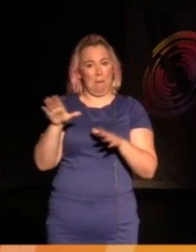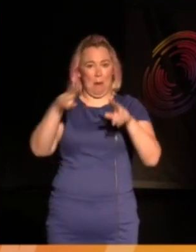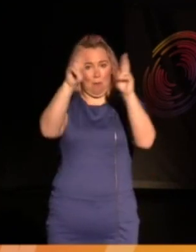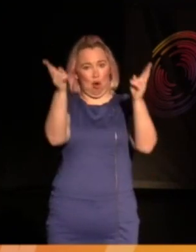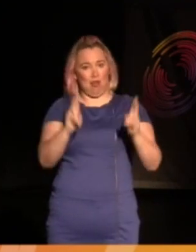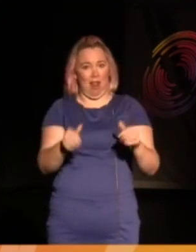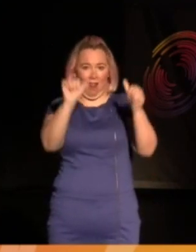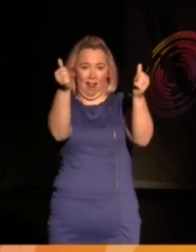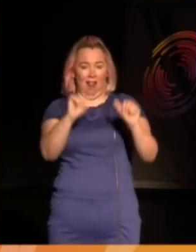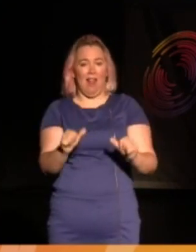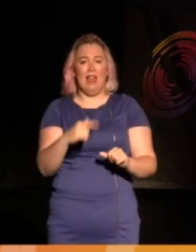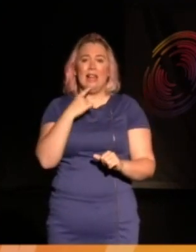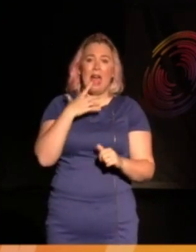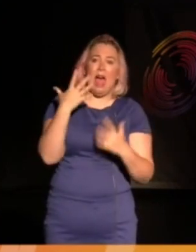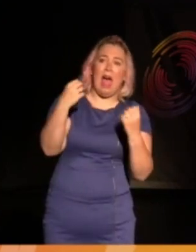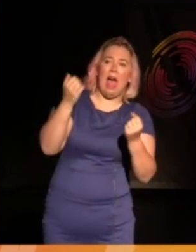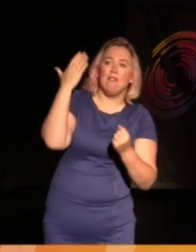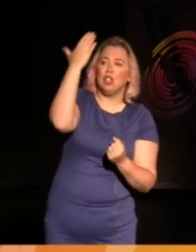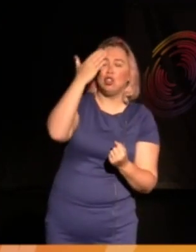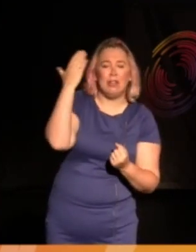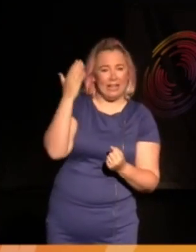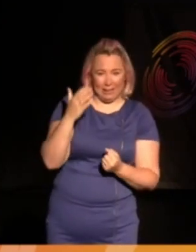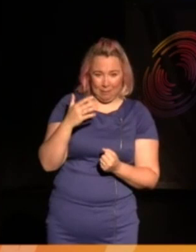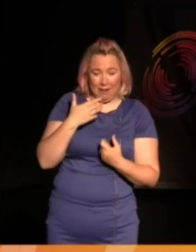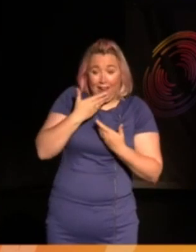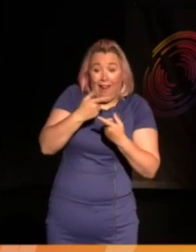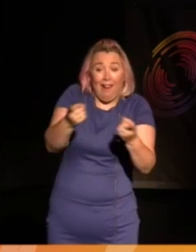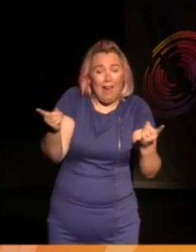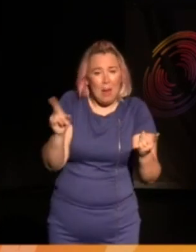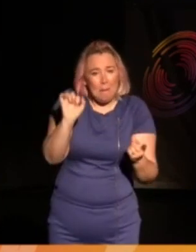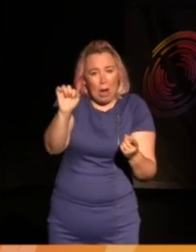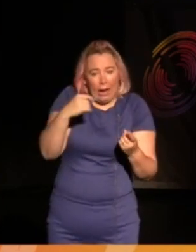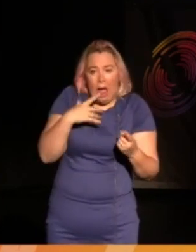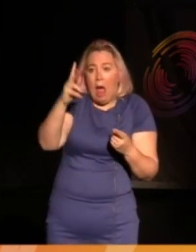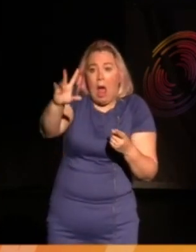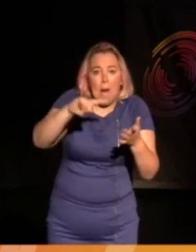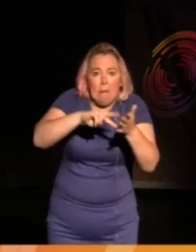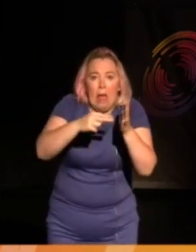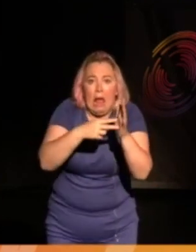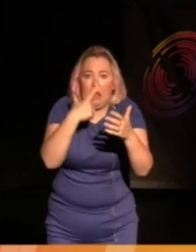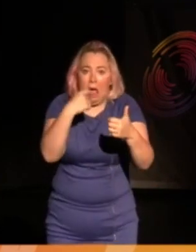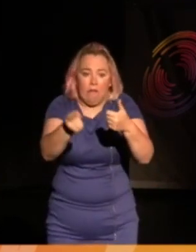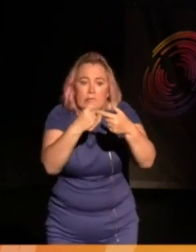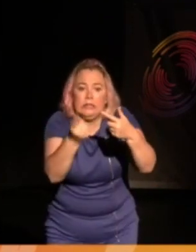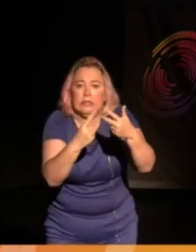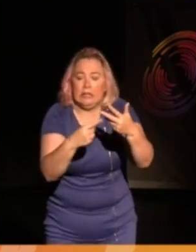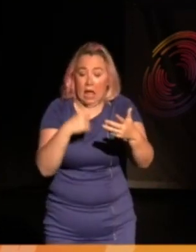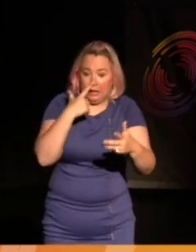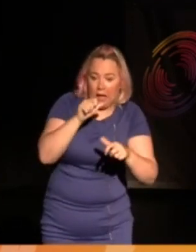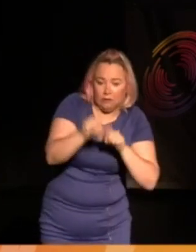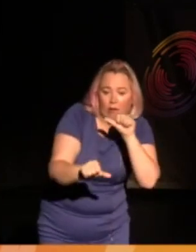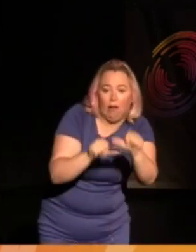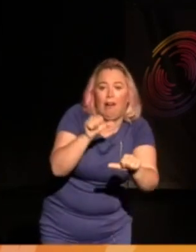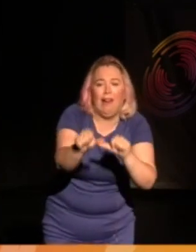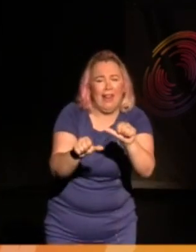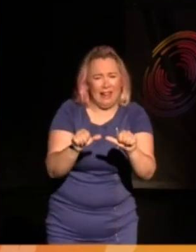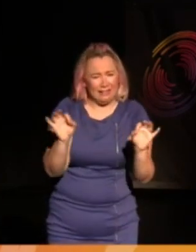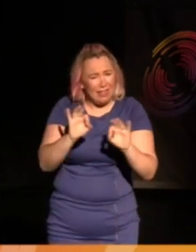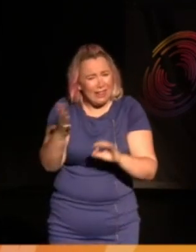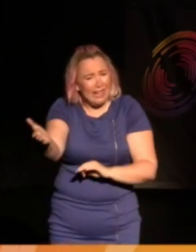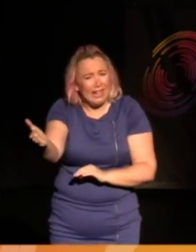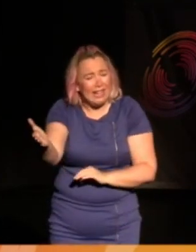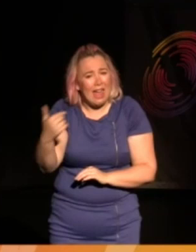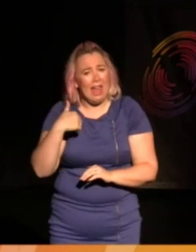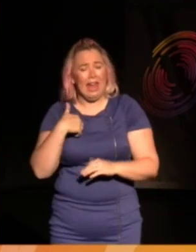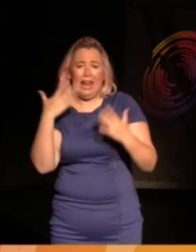announced a 5-point plan. A proposal that he thought he could both sell to the black community and win a majority for in both